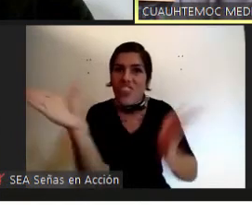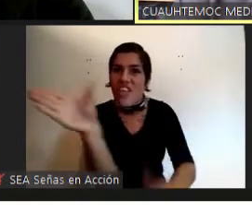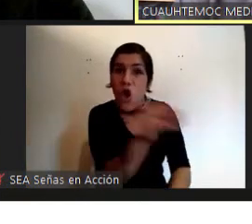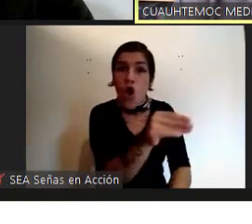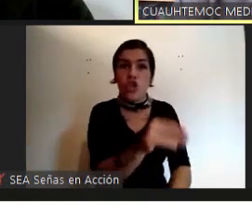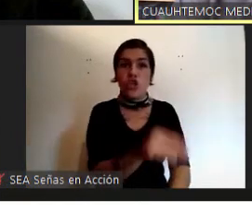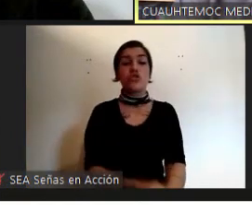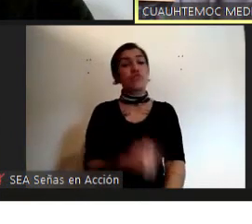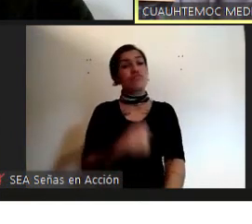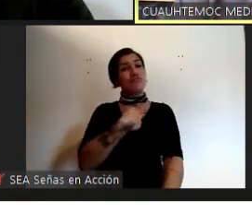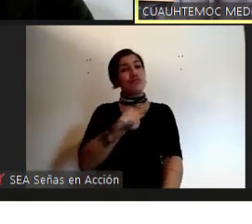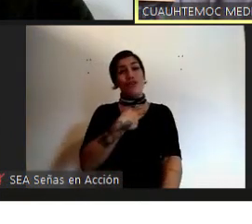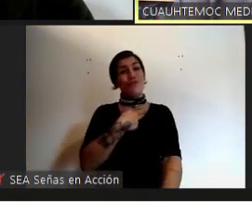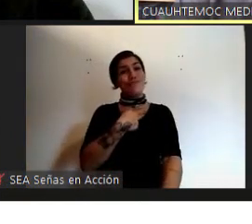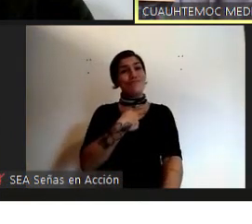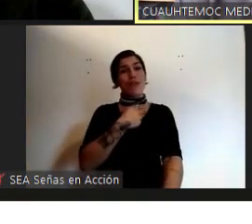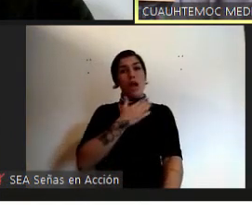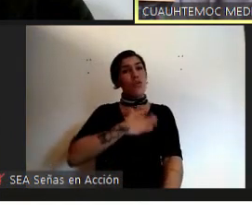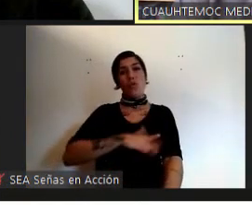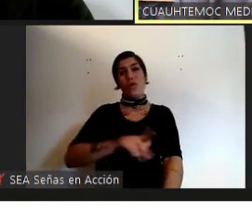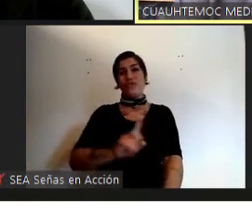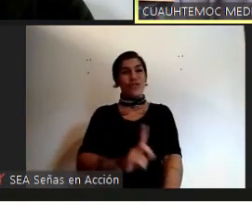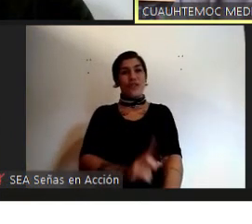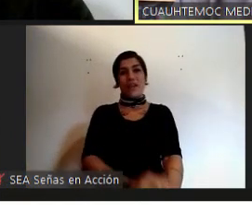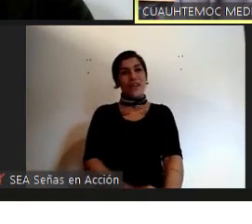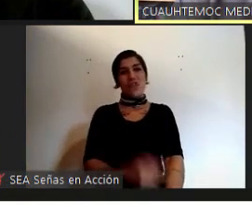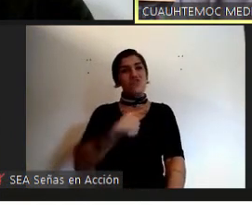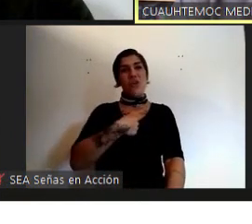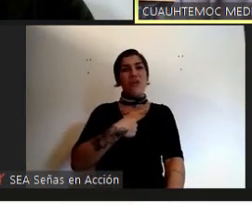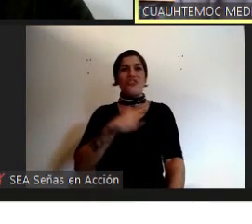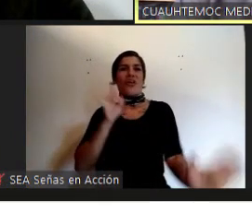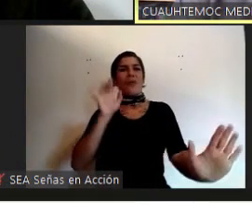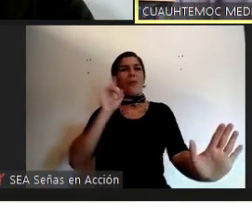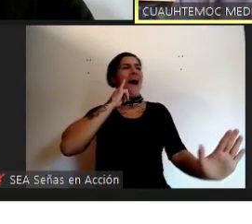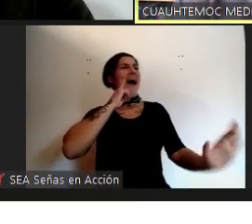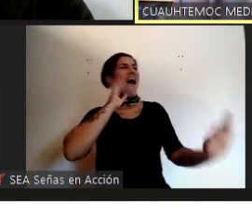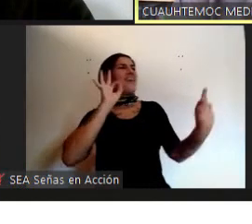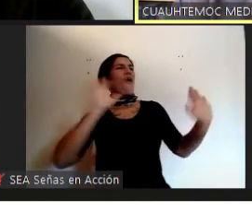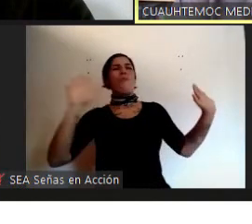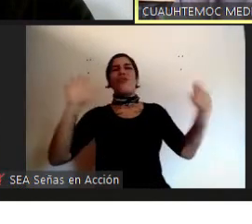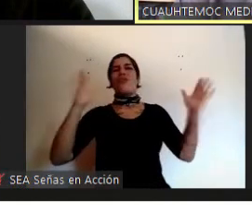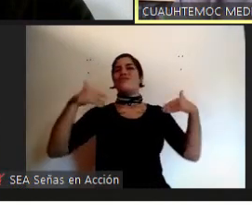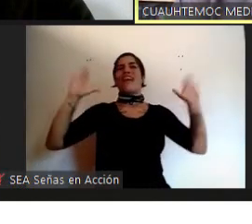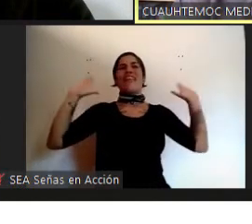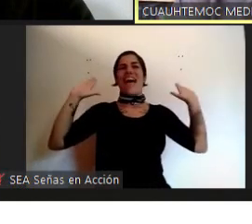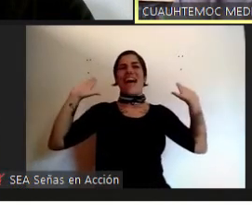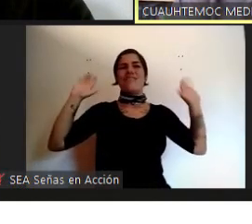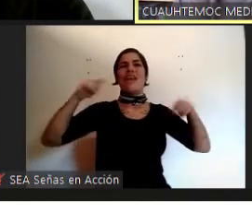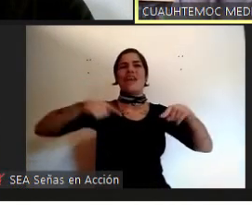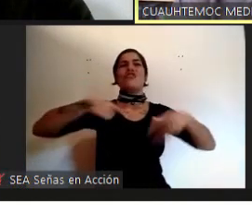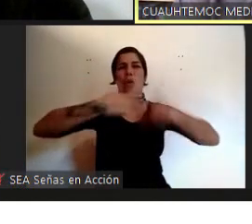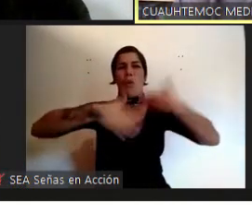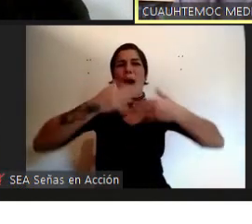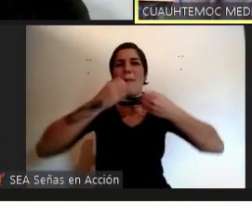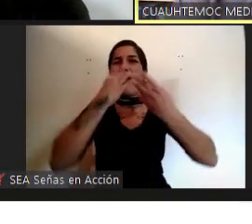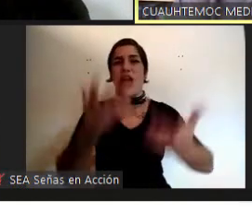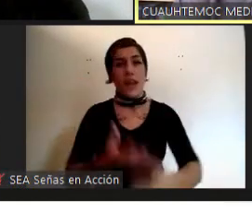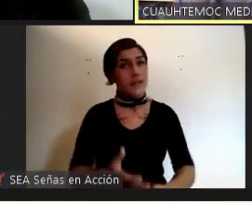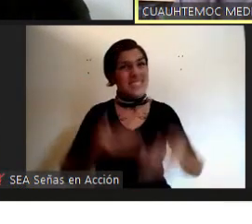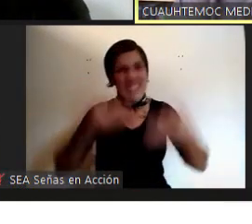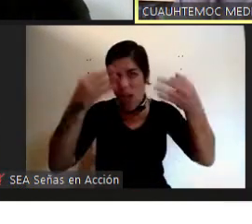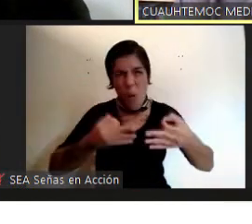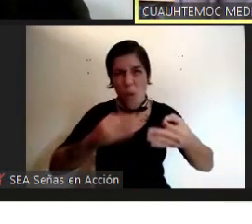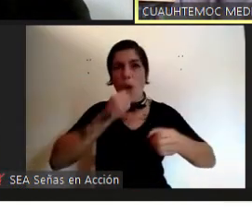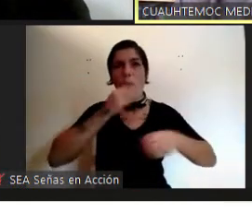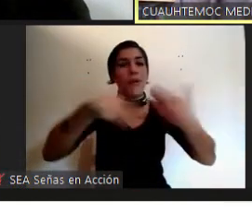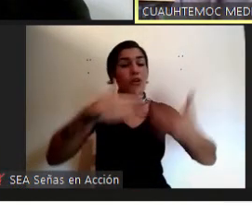comfortable with the decision that the cultural field has to be forgiven in a way, nor